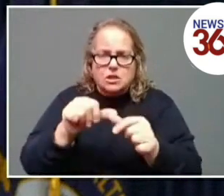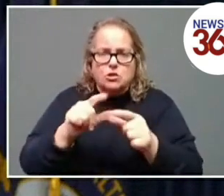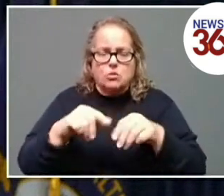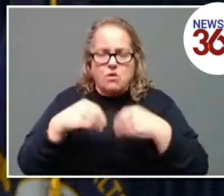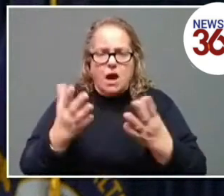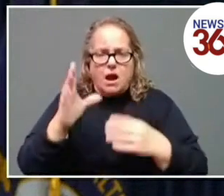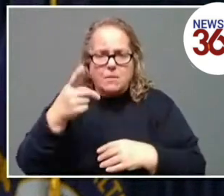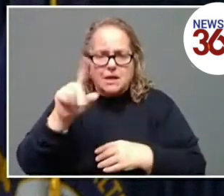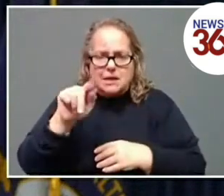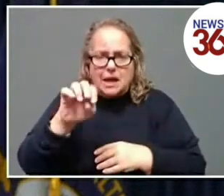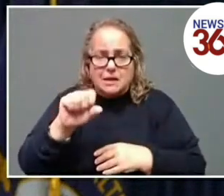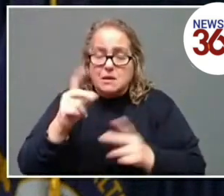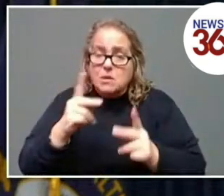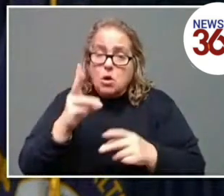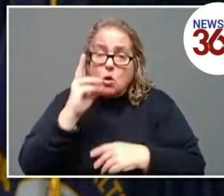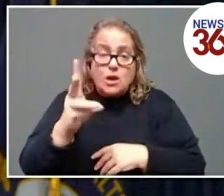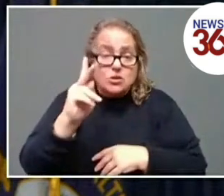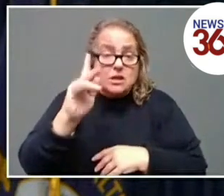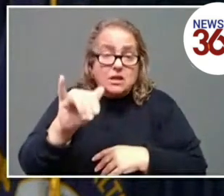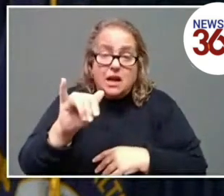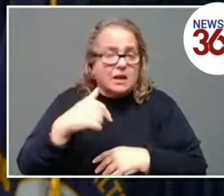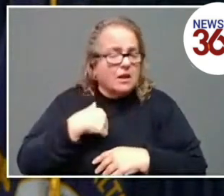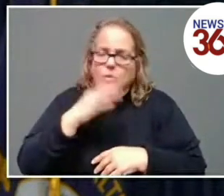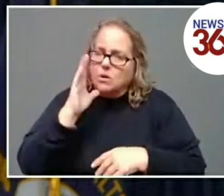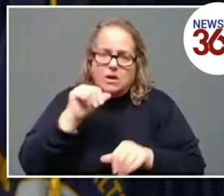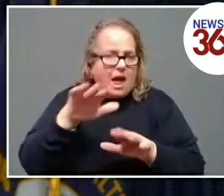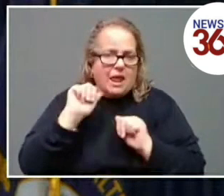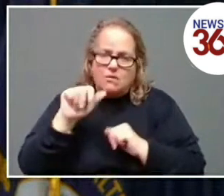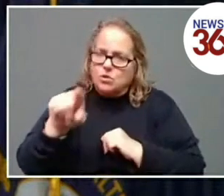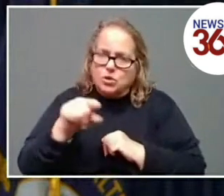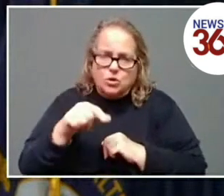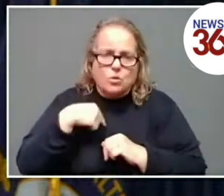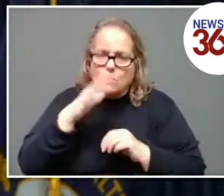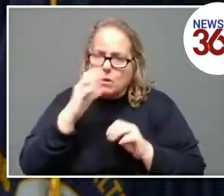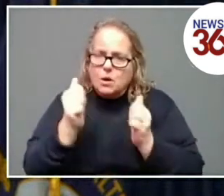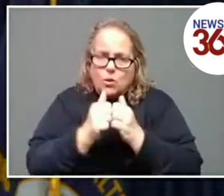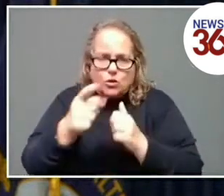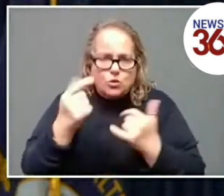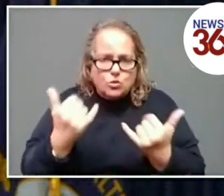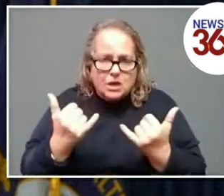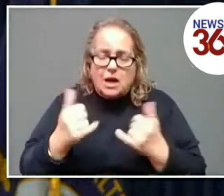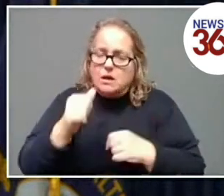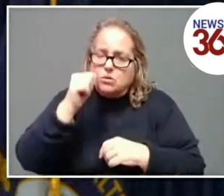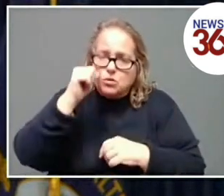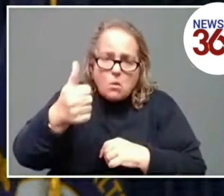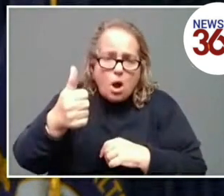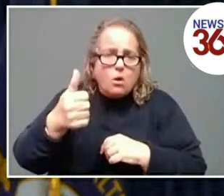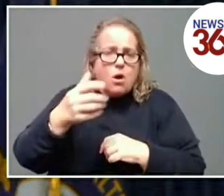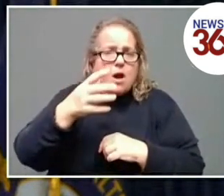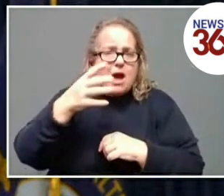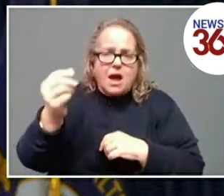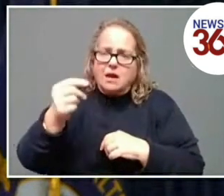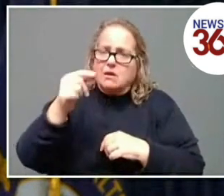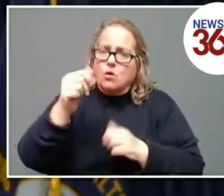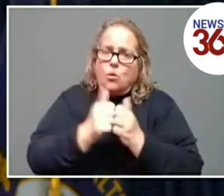Western Kentucky. We're not going anywhere. We're going to be with you today. We're going to be with you tomorrow, and we're going to be there with you